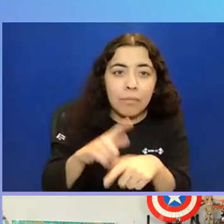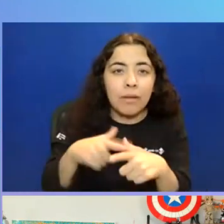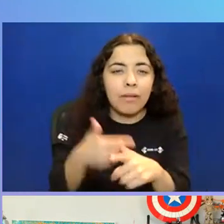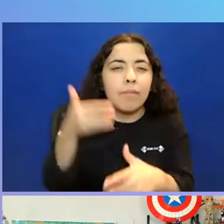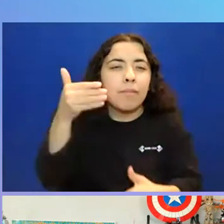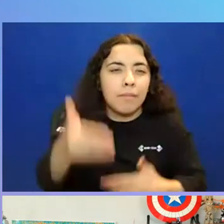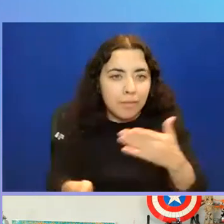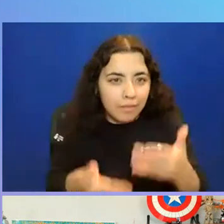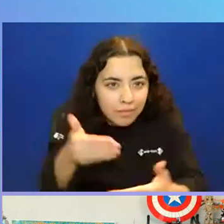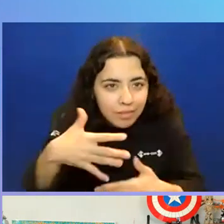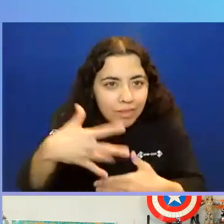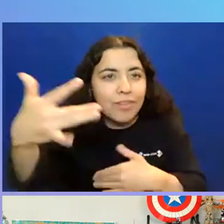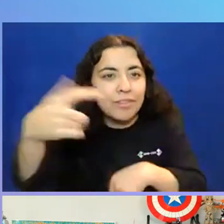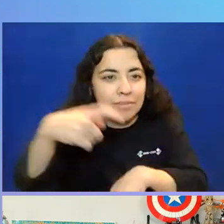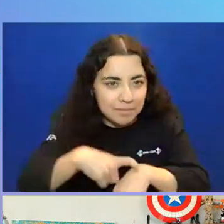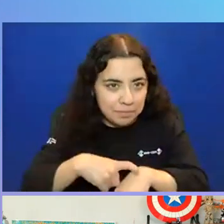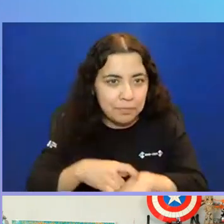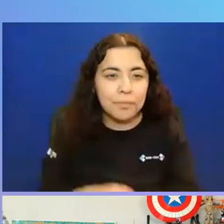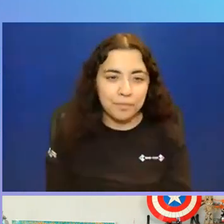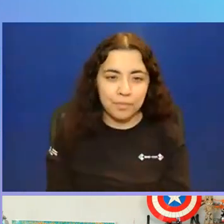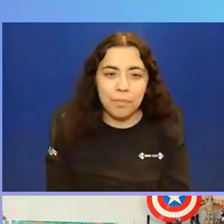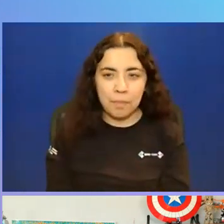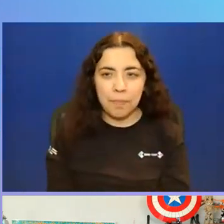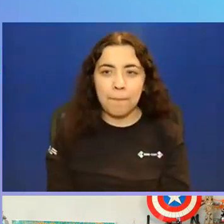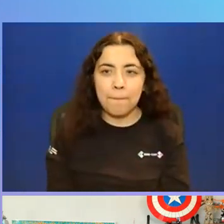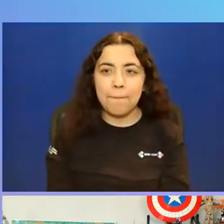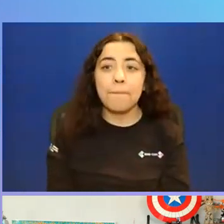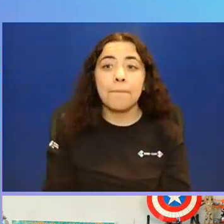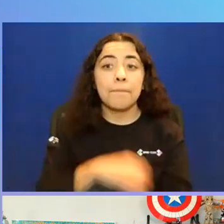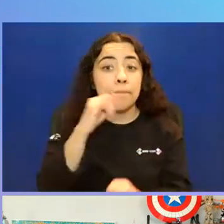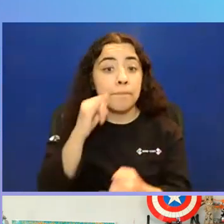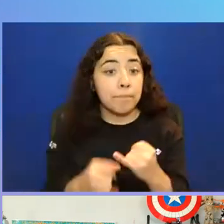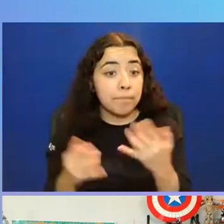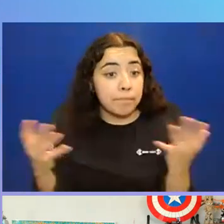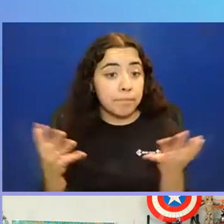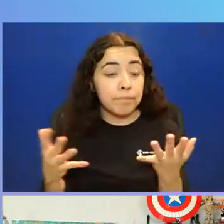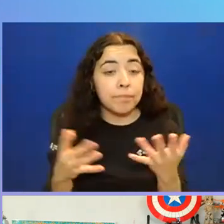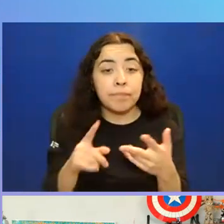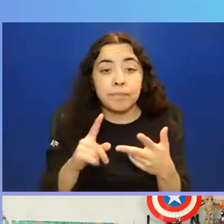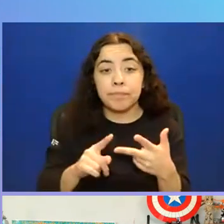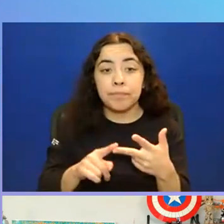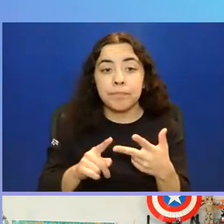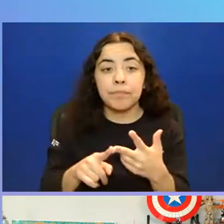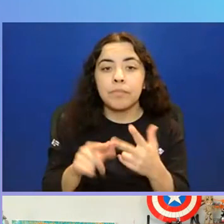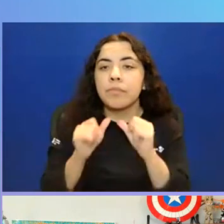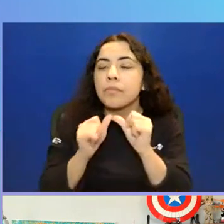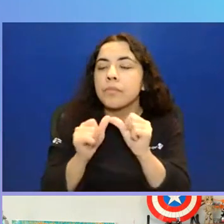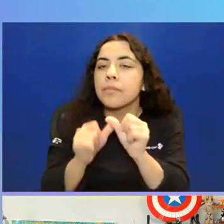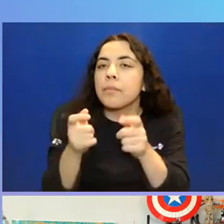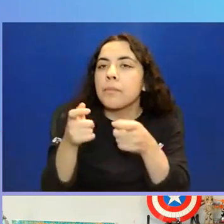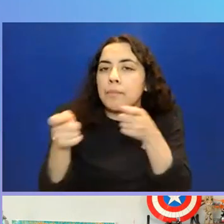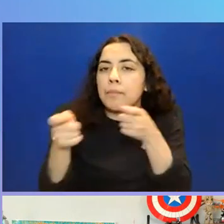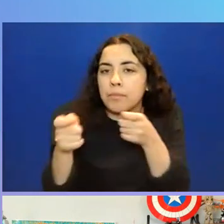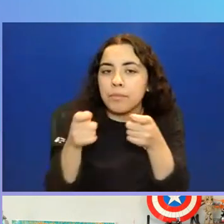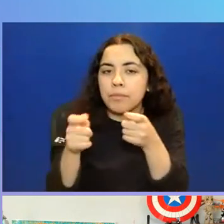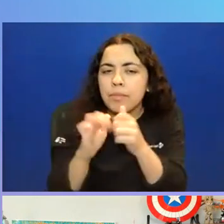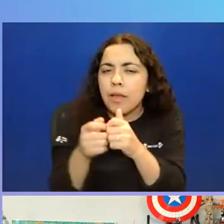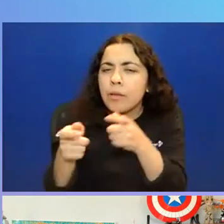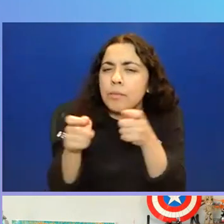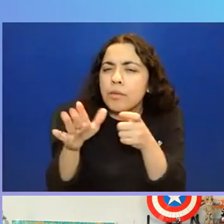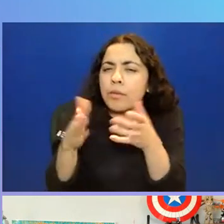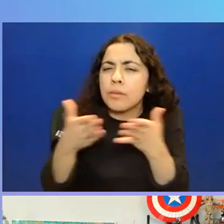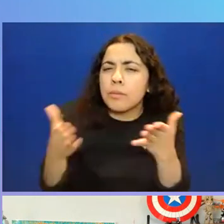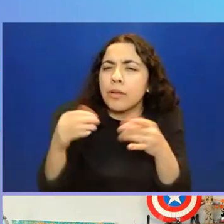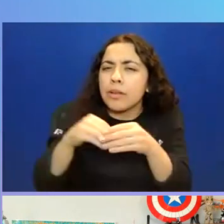Lastly is ongoing management, right? And so how do you manage your suppliers that are already in the door? Because